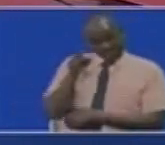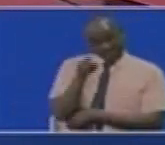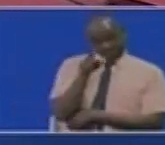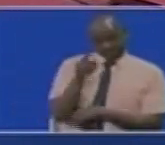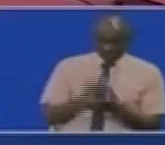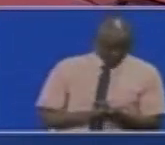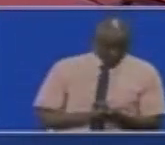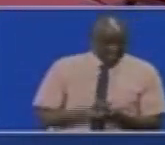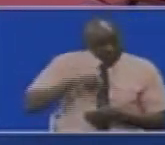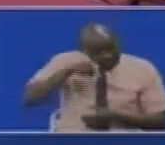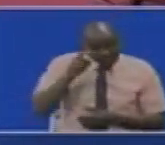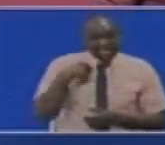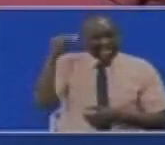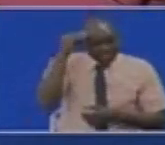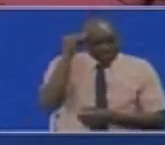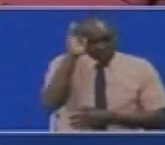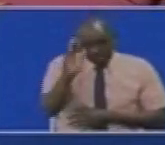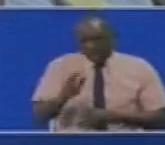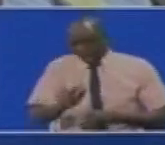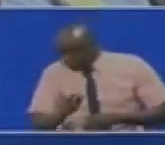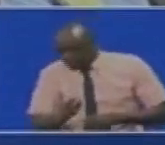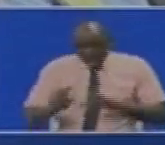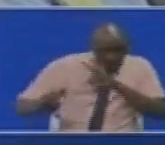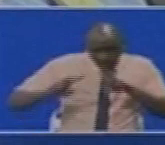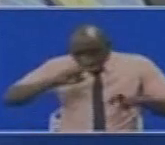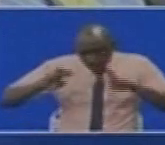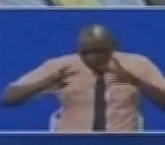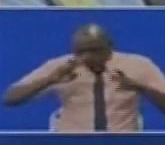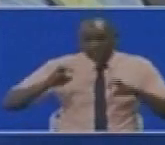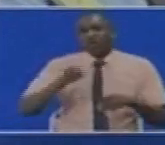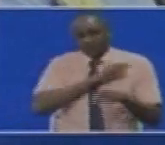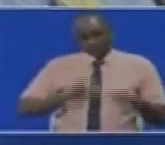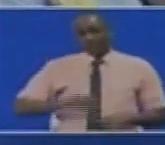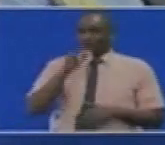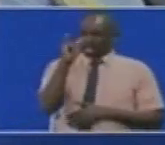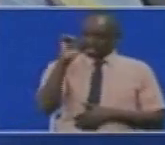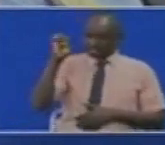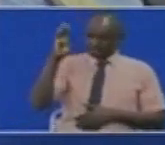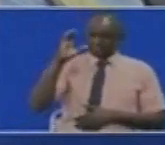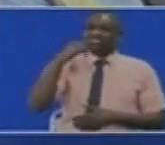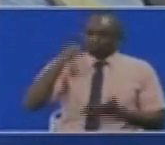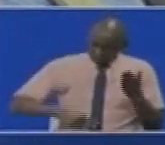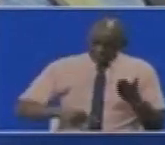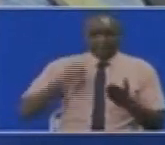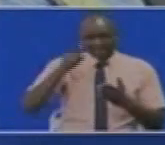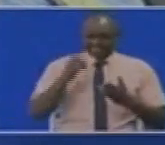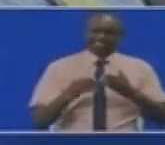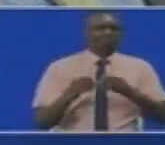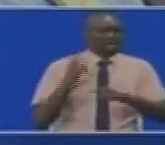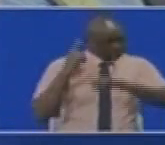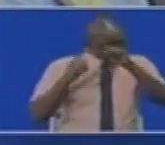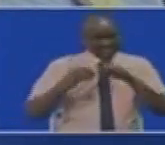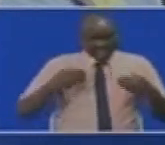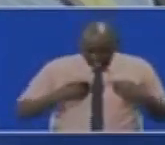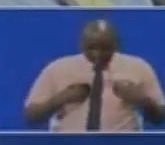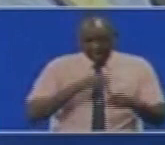ikaja. Kisomo chake kikapigwa kurunzi kwa kina, kwani wadhifa wa kamishna IEBC ulihitaji ujuzi wa uongozi,